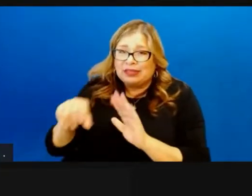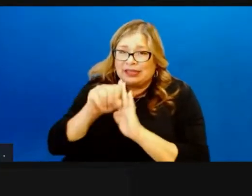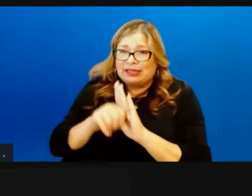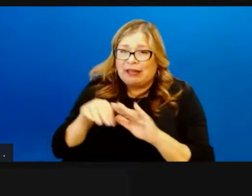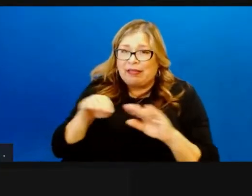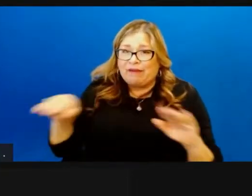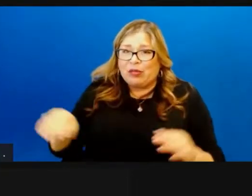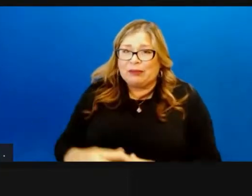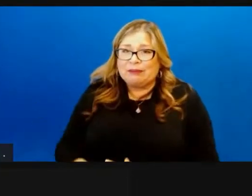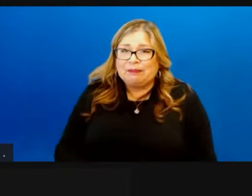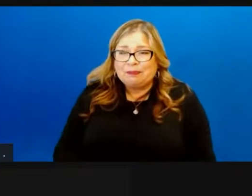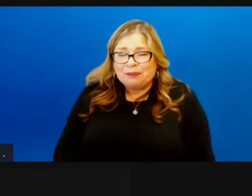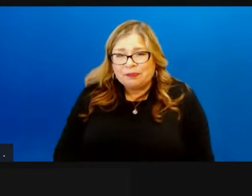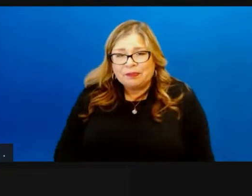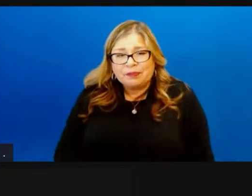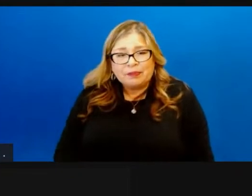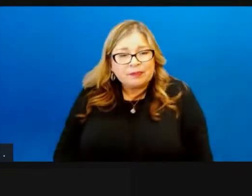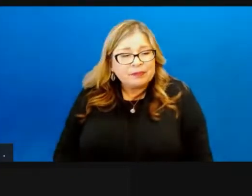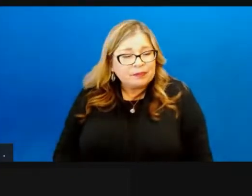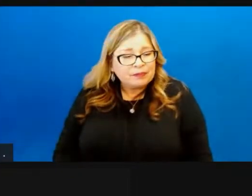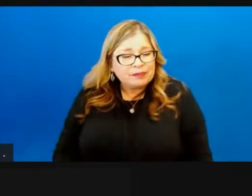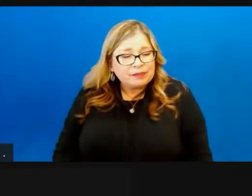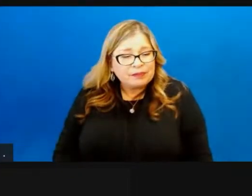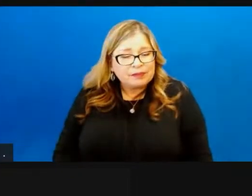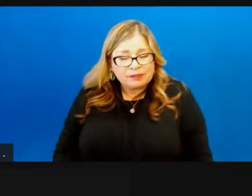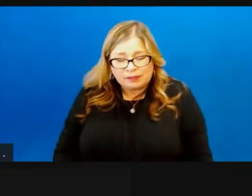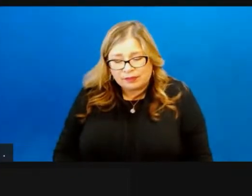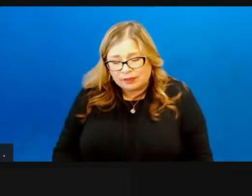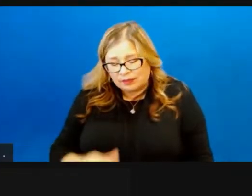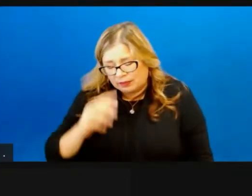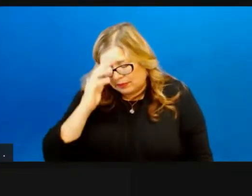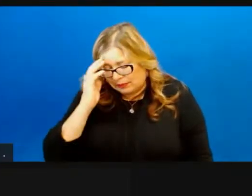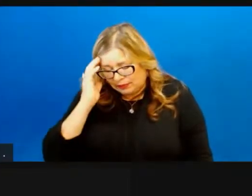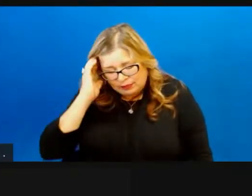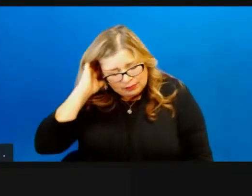Next question comes from Kyle Stokes of KPCC.